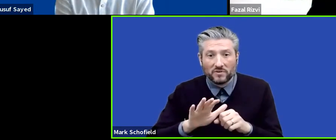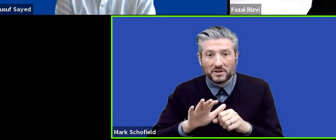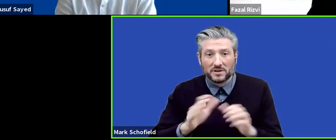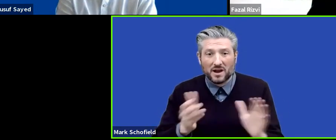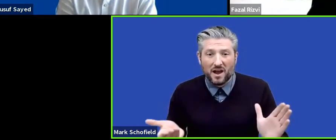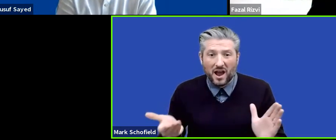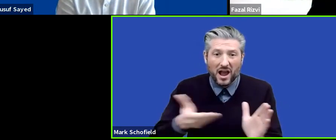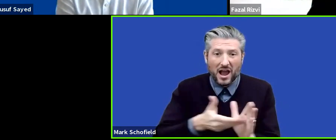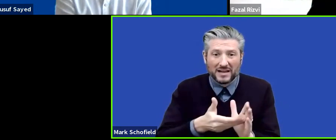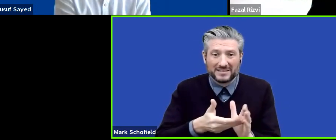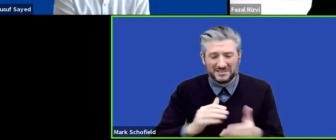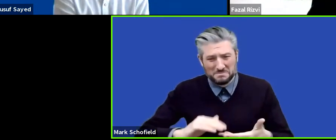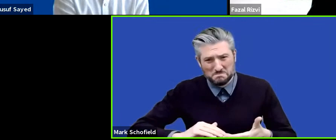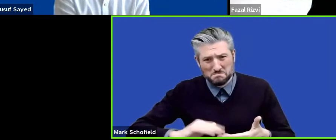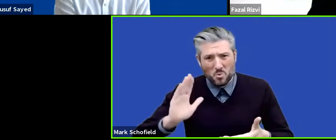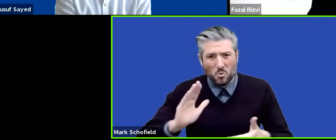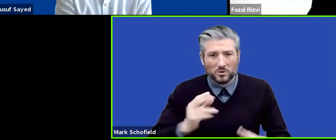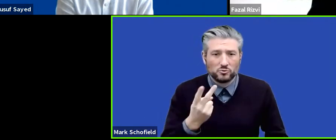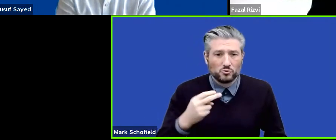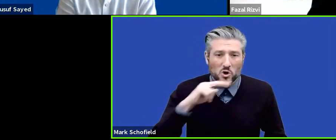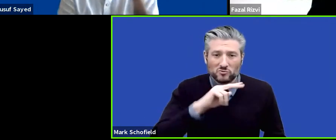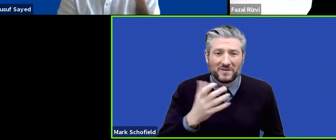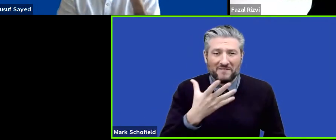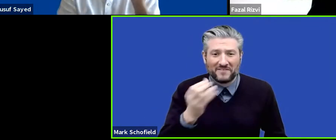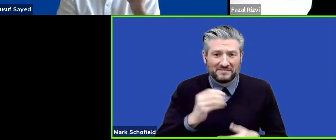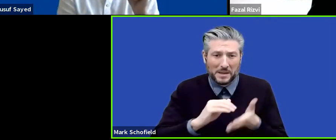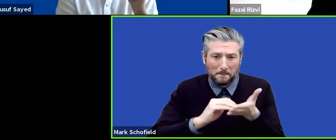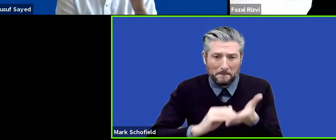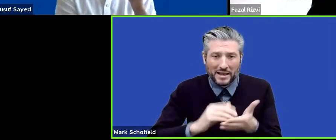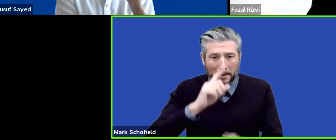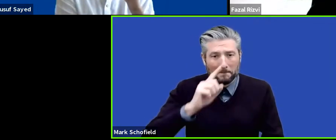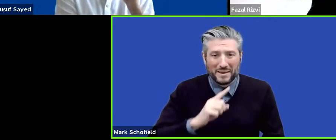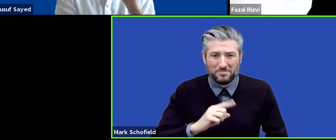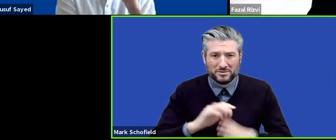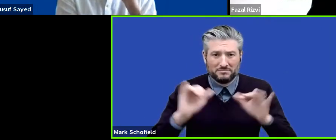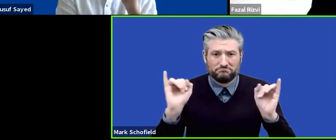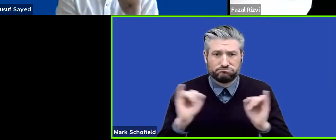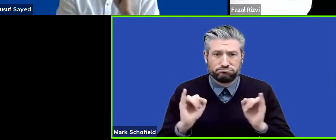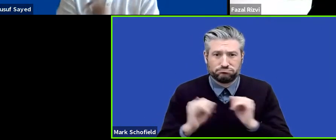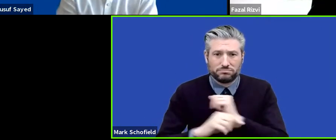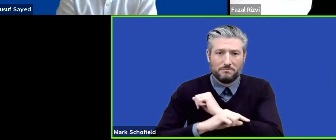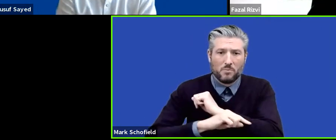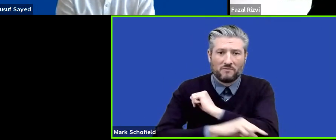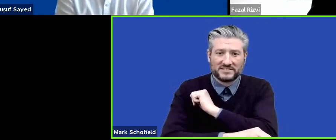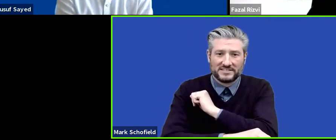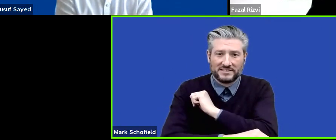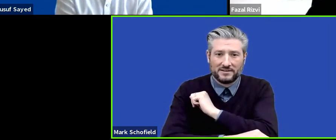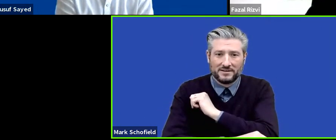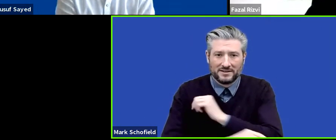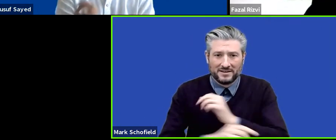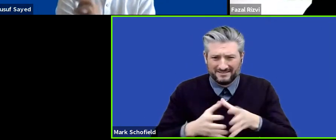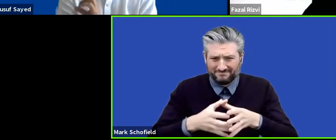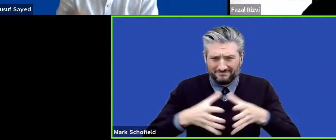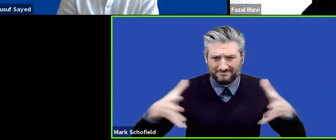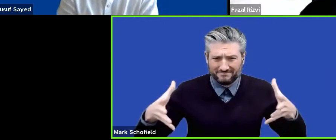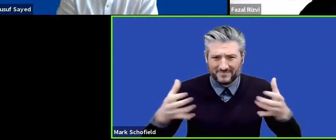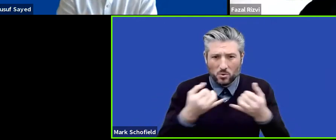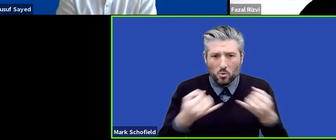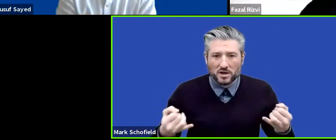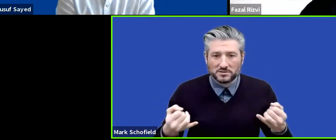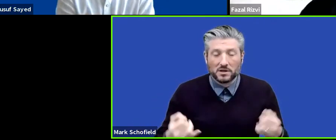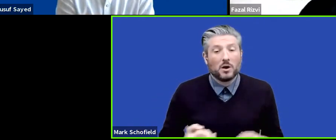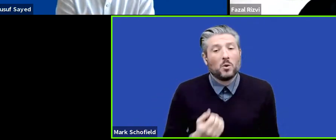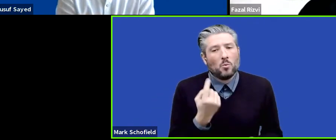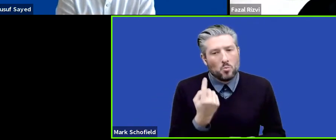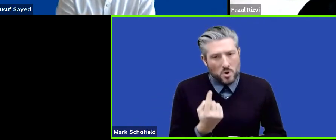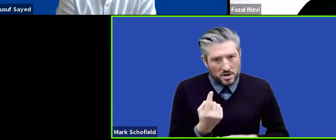to 115 million people into extreme poverty. And this is a very basic measure of extreme poverty. In fact,